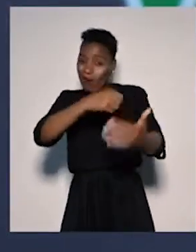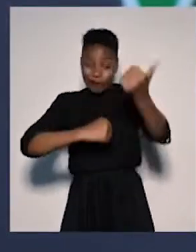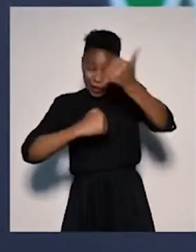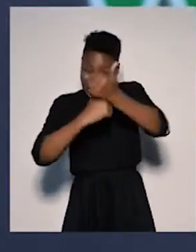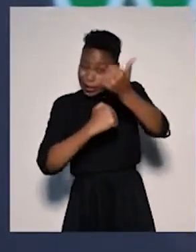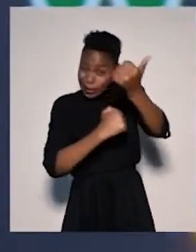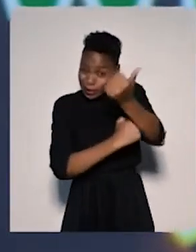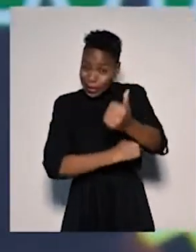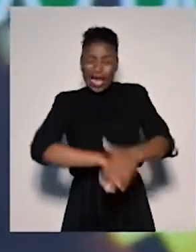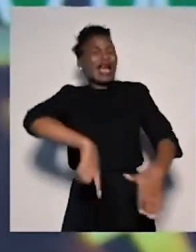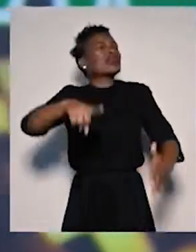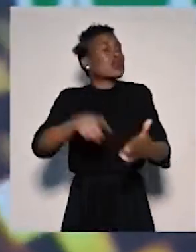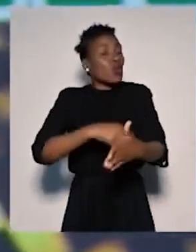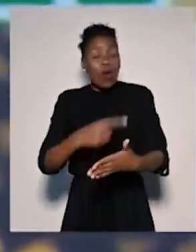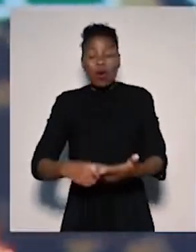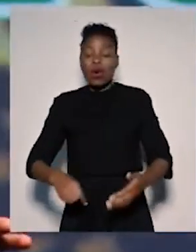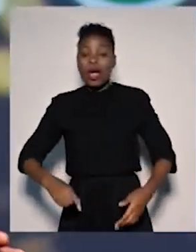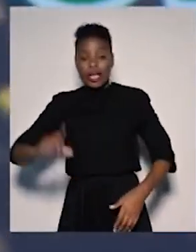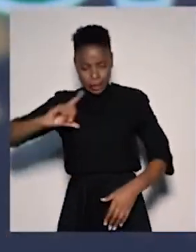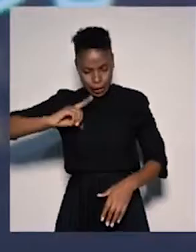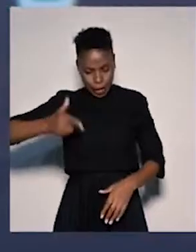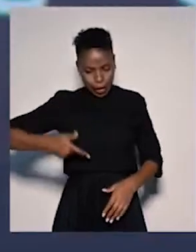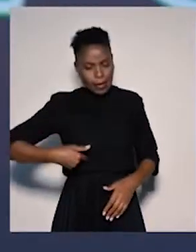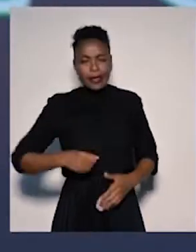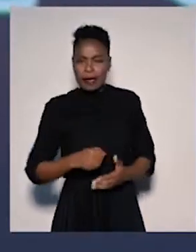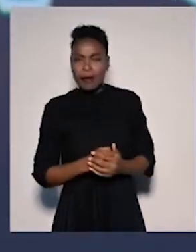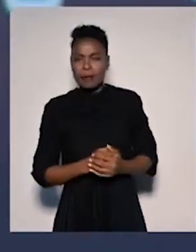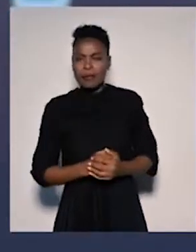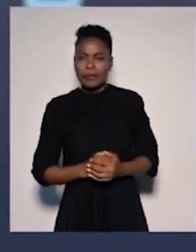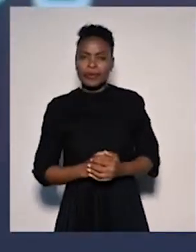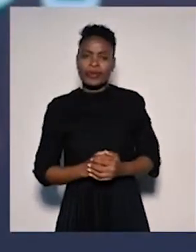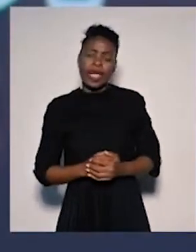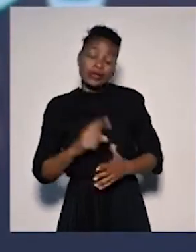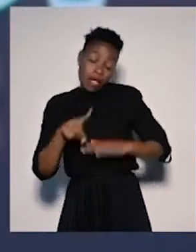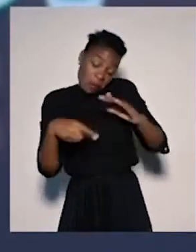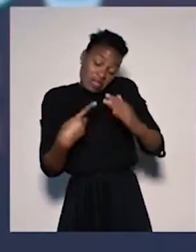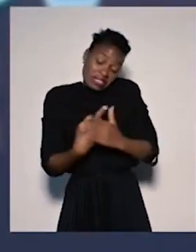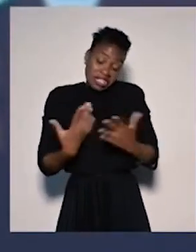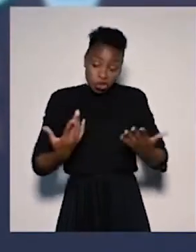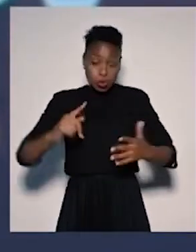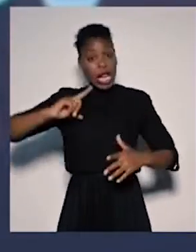This it was lady in this instance, not just her, but just happened to be her.